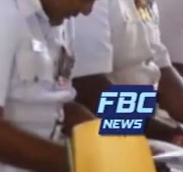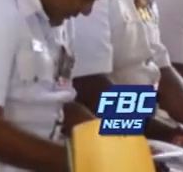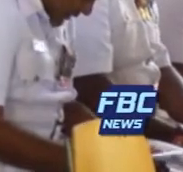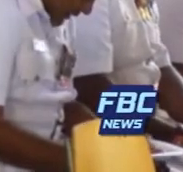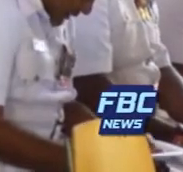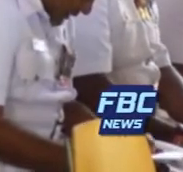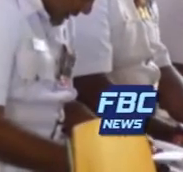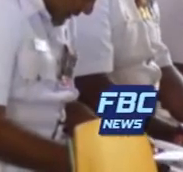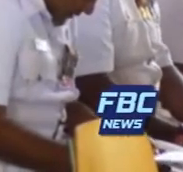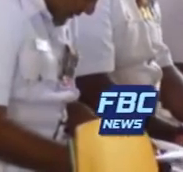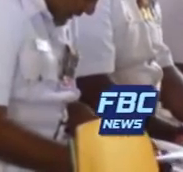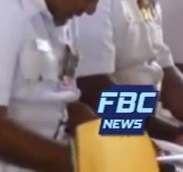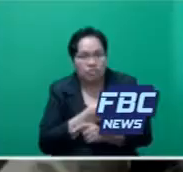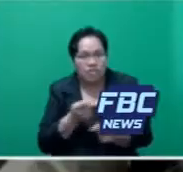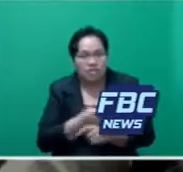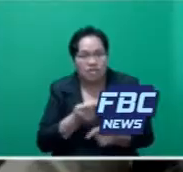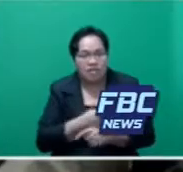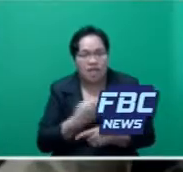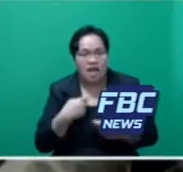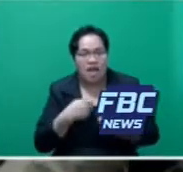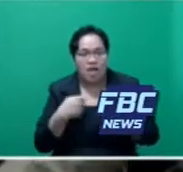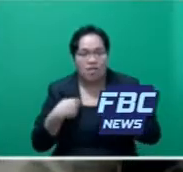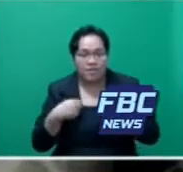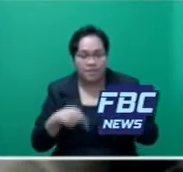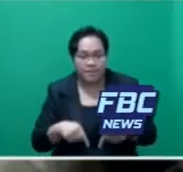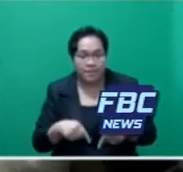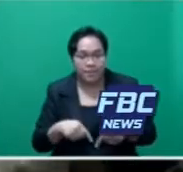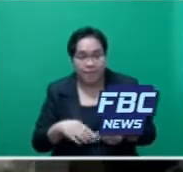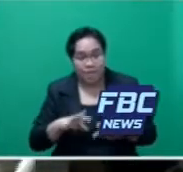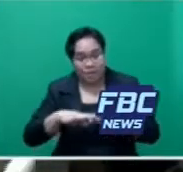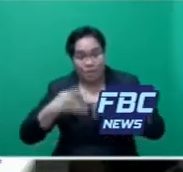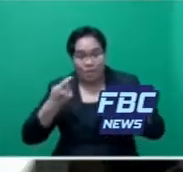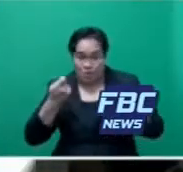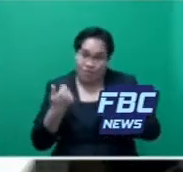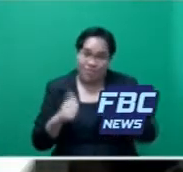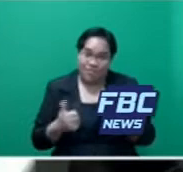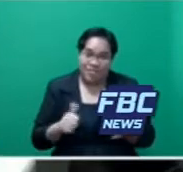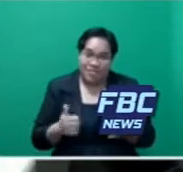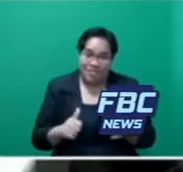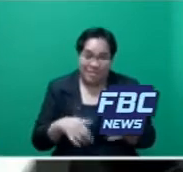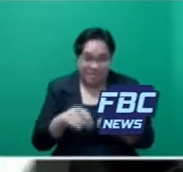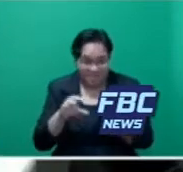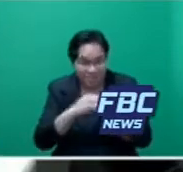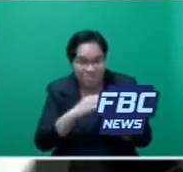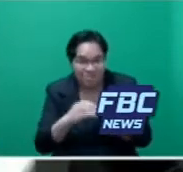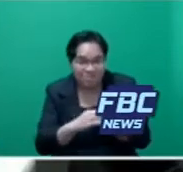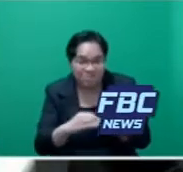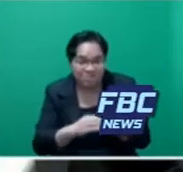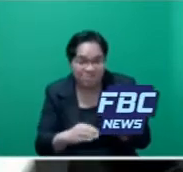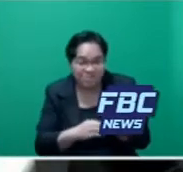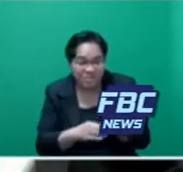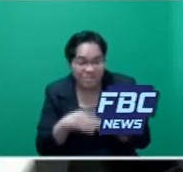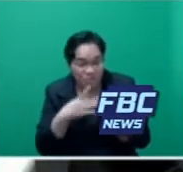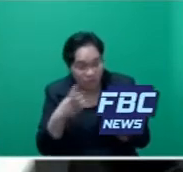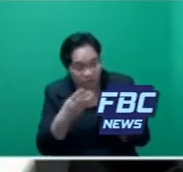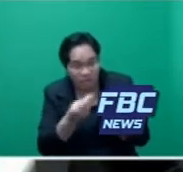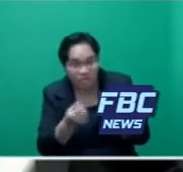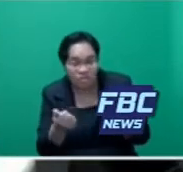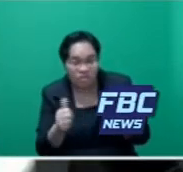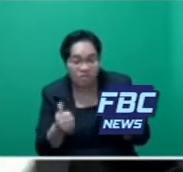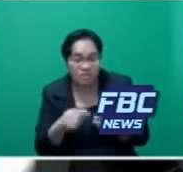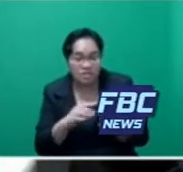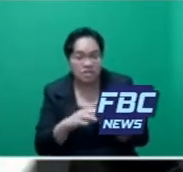of 1955. On completion of the current reviews, the new portions and relevant supplementary legislations